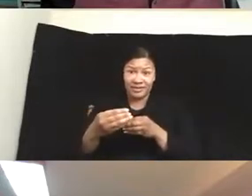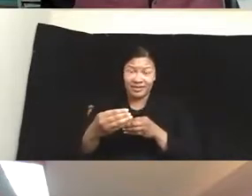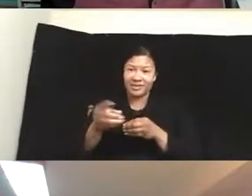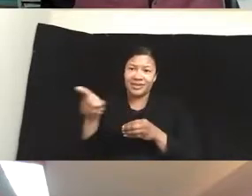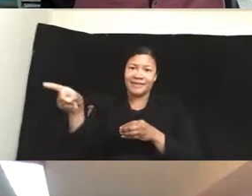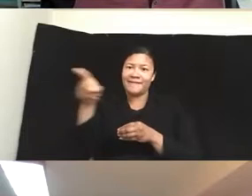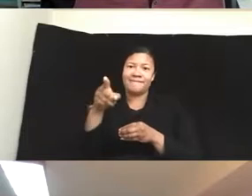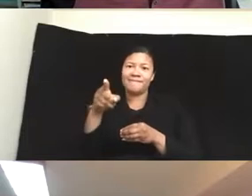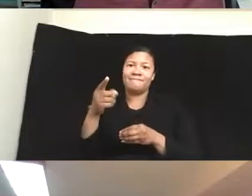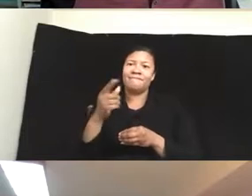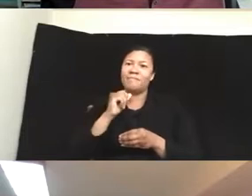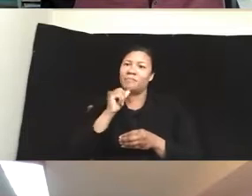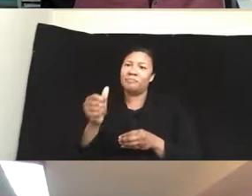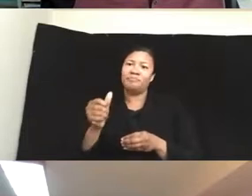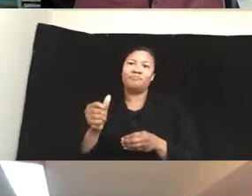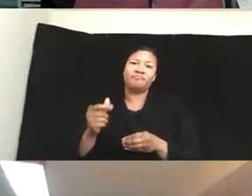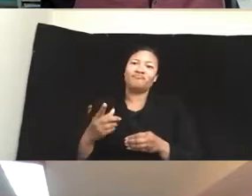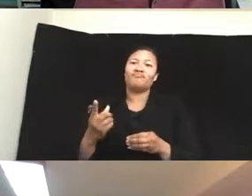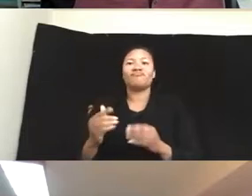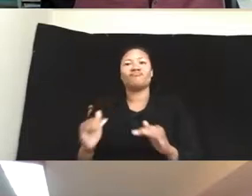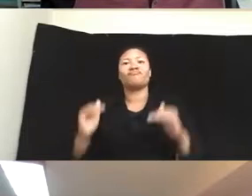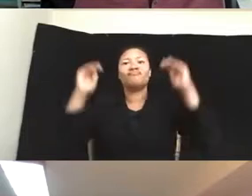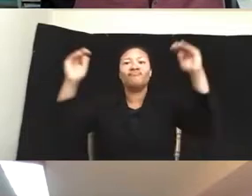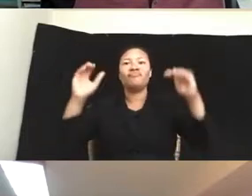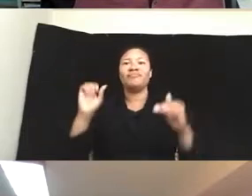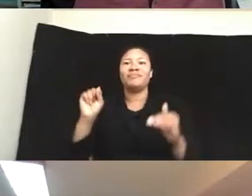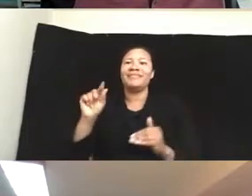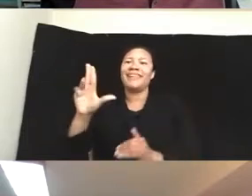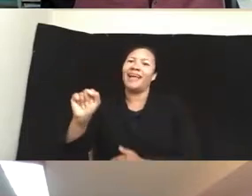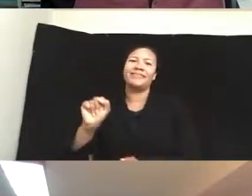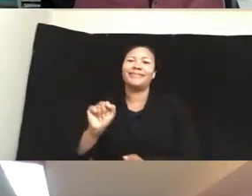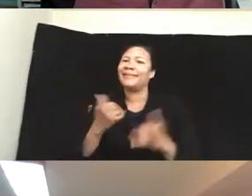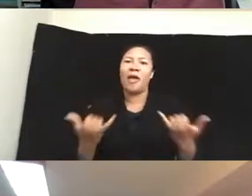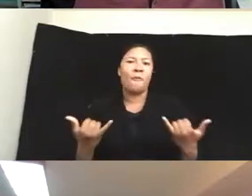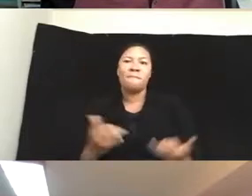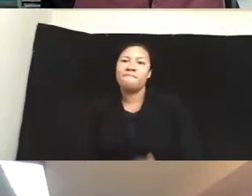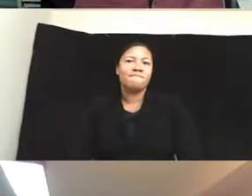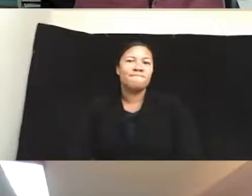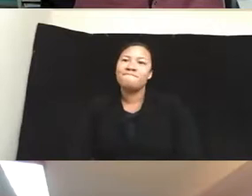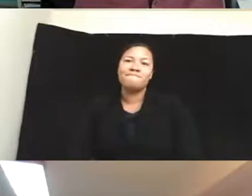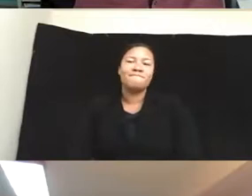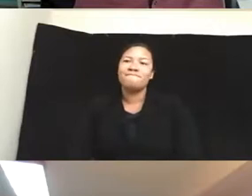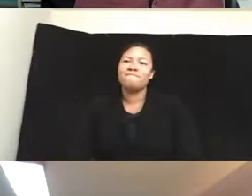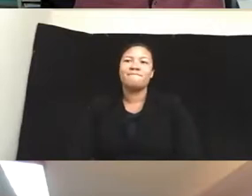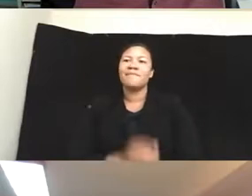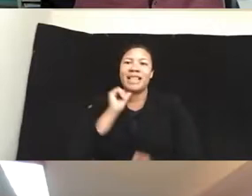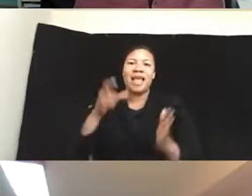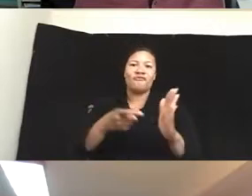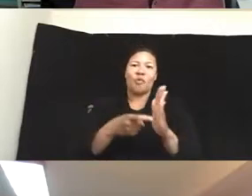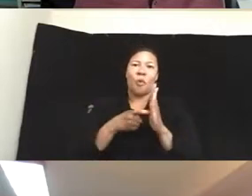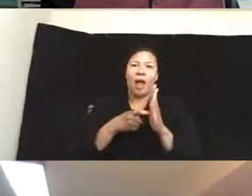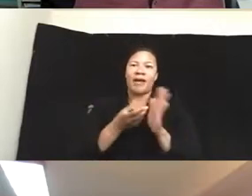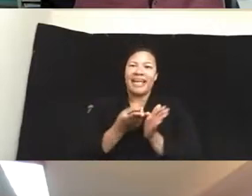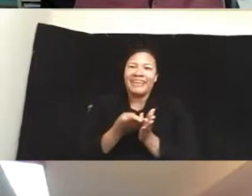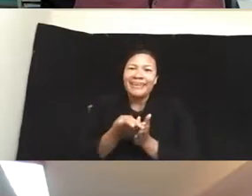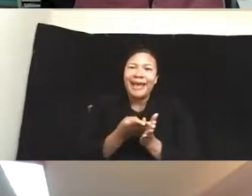the kind of status that people might associate with, that it doesn't have the kind of it doesn't require the kind of integrity that